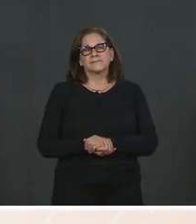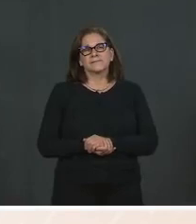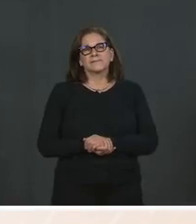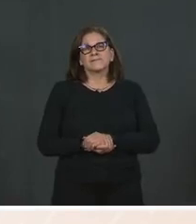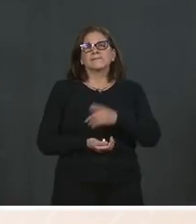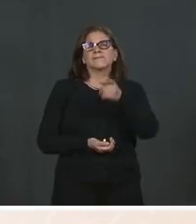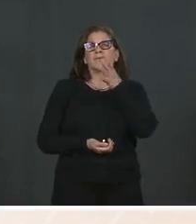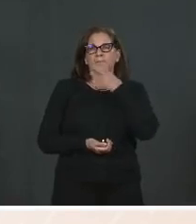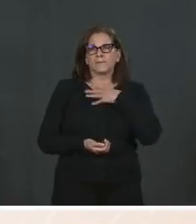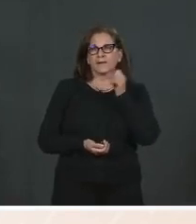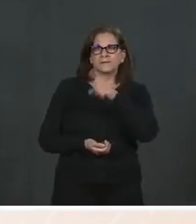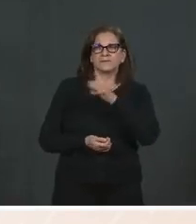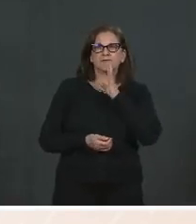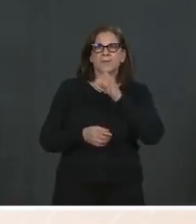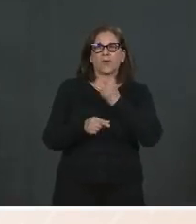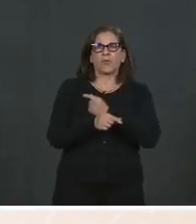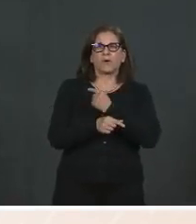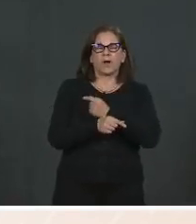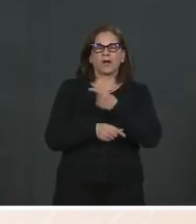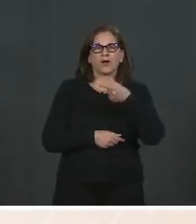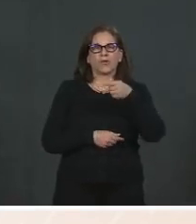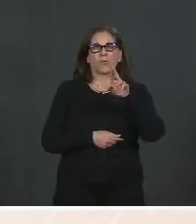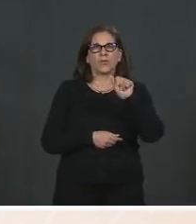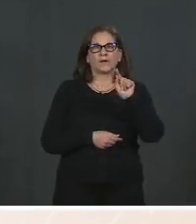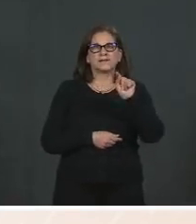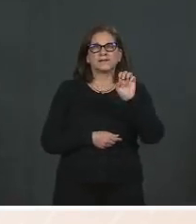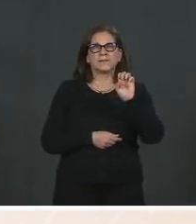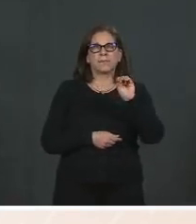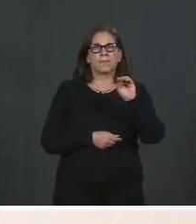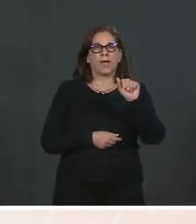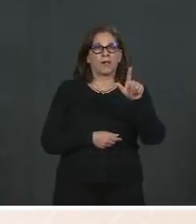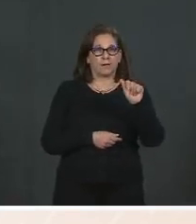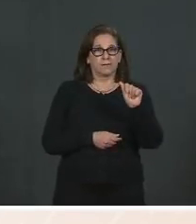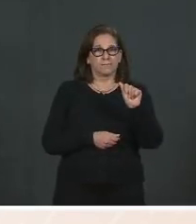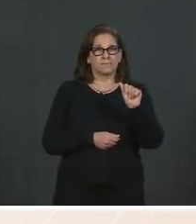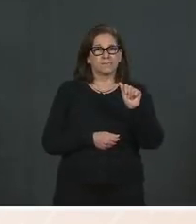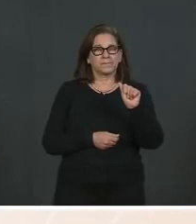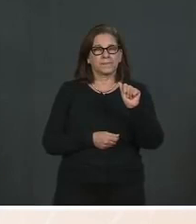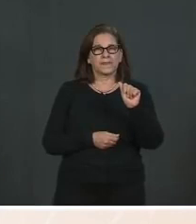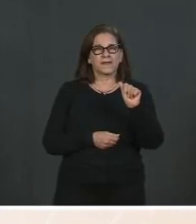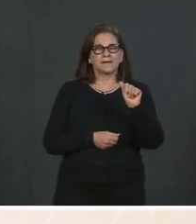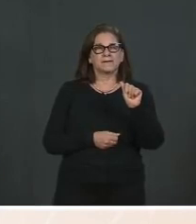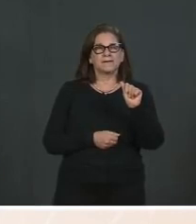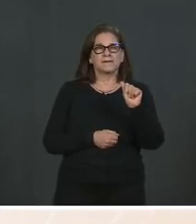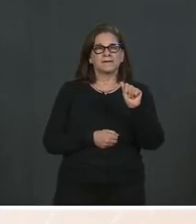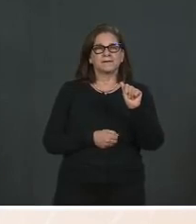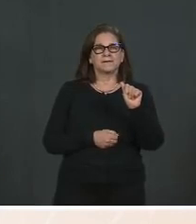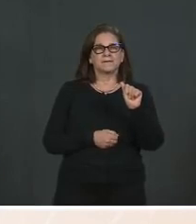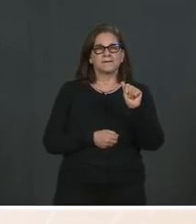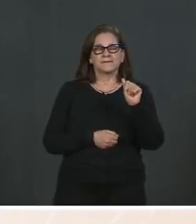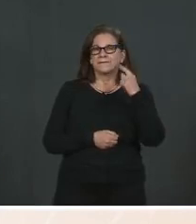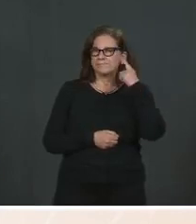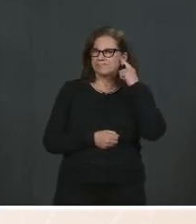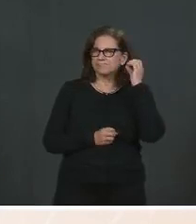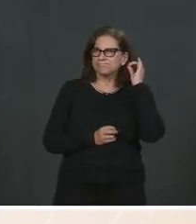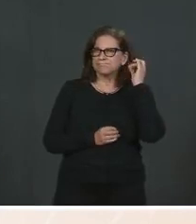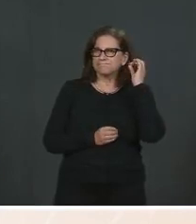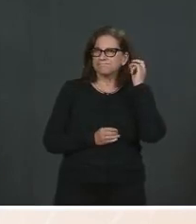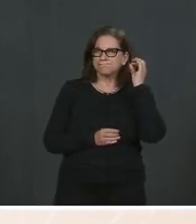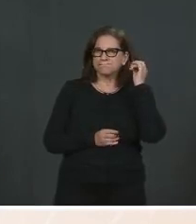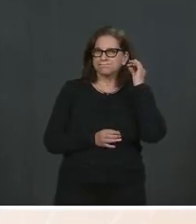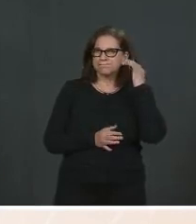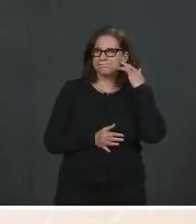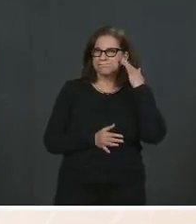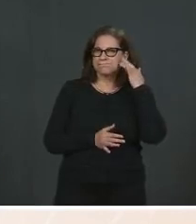of progress is made? I understand that Ambassador Jacobson also went to Mexico, maybe to Guatemala as well. Mm-hmm. What kind of progress on addressing the